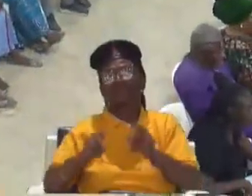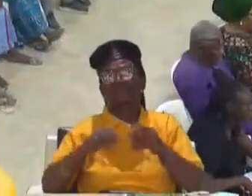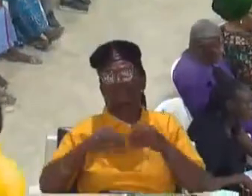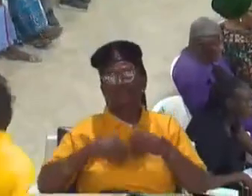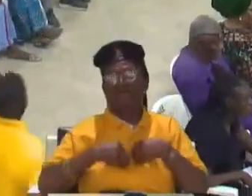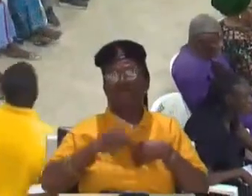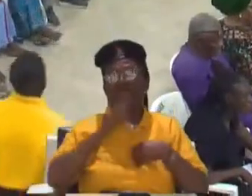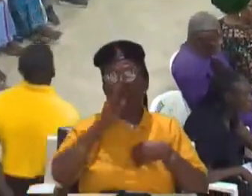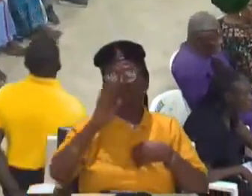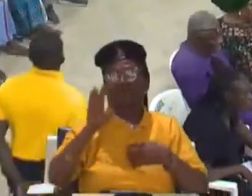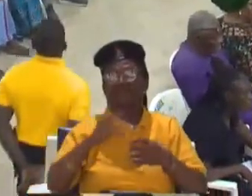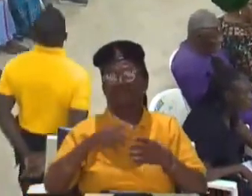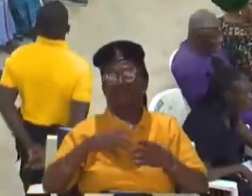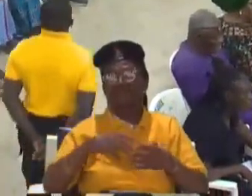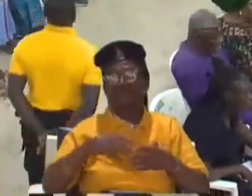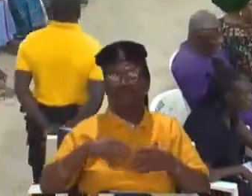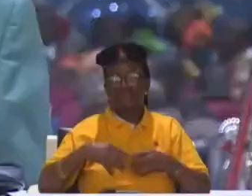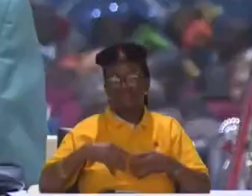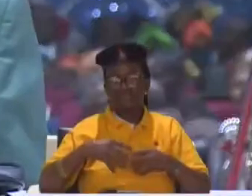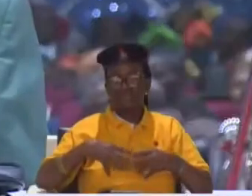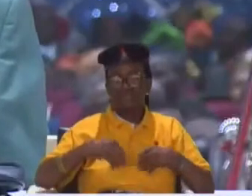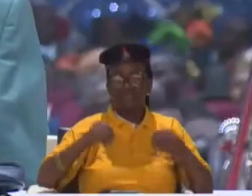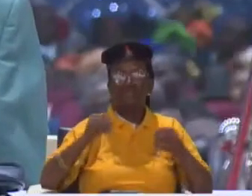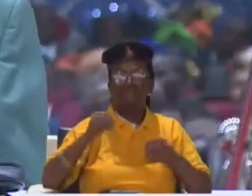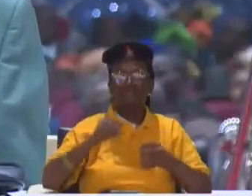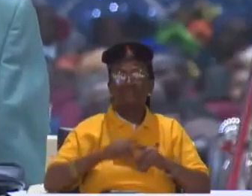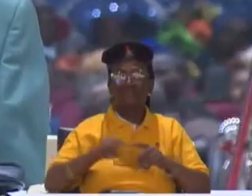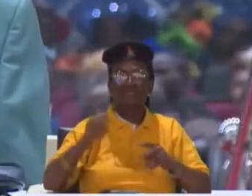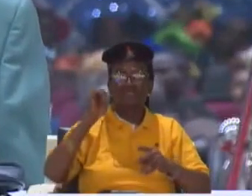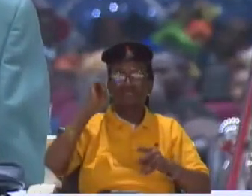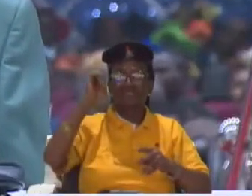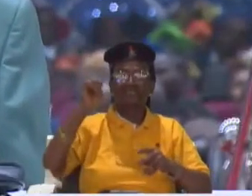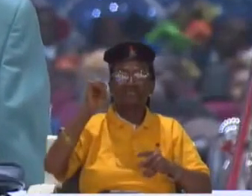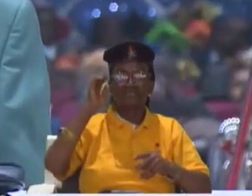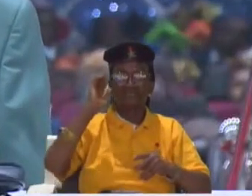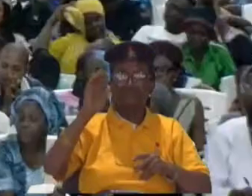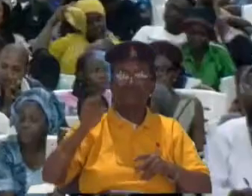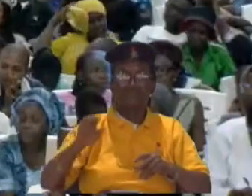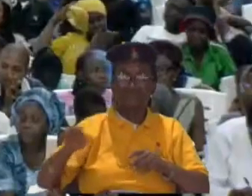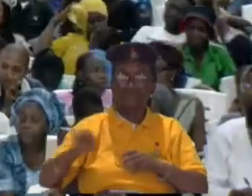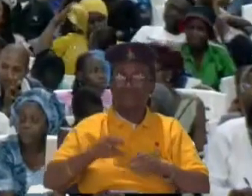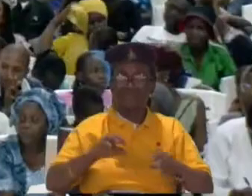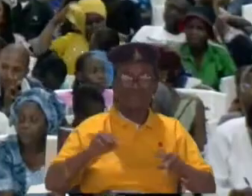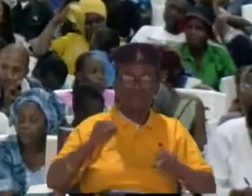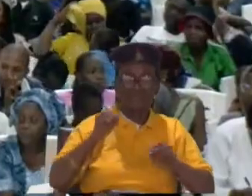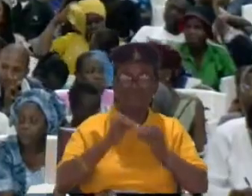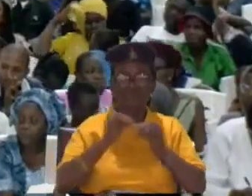tonight. But he will do more. He